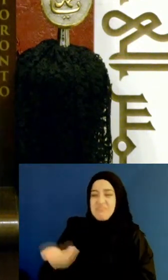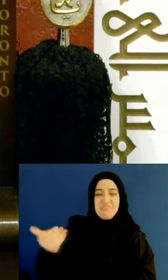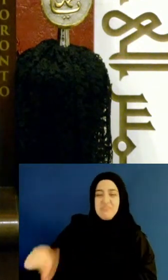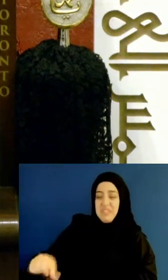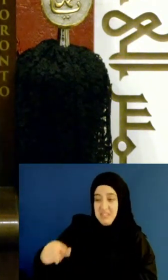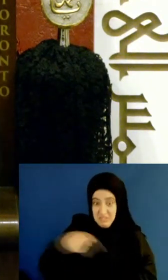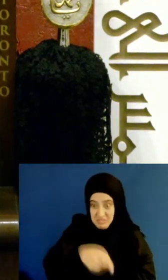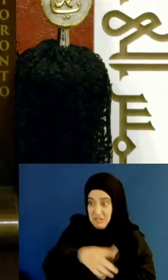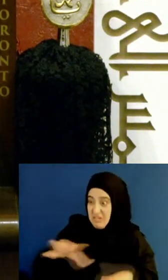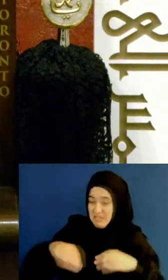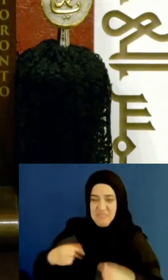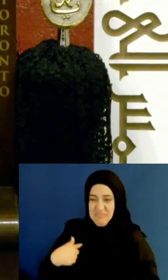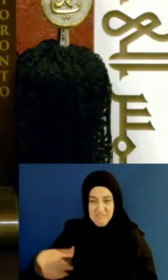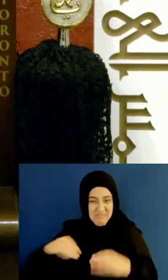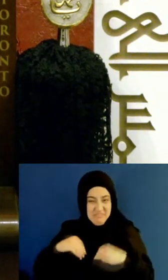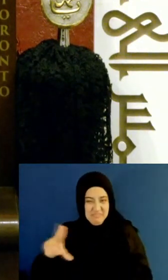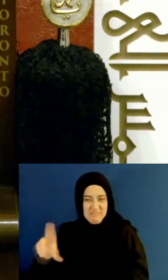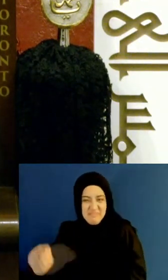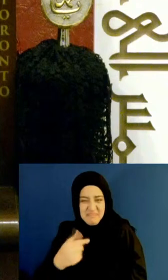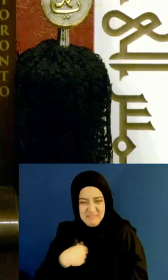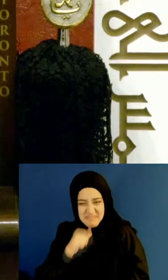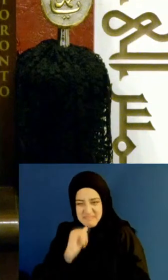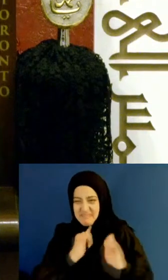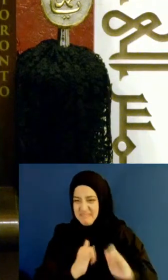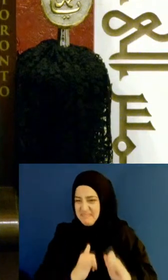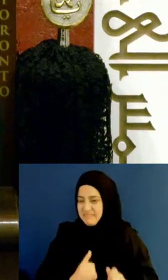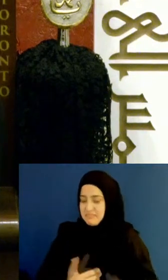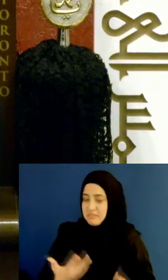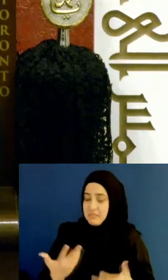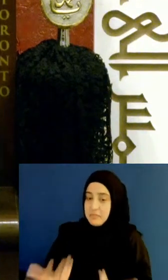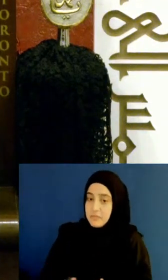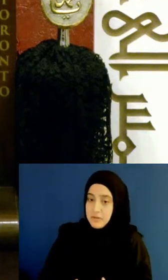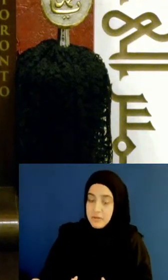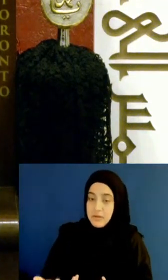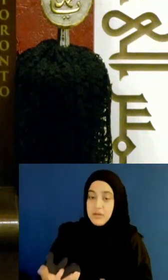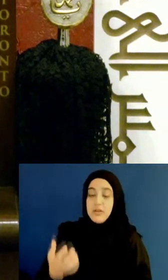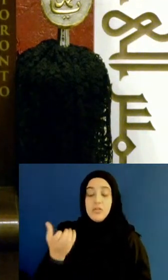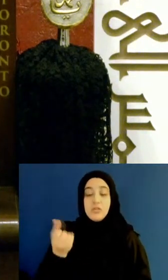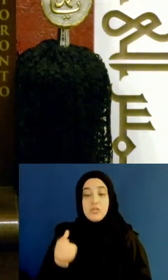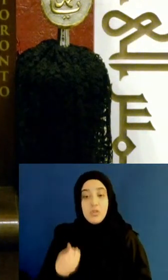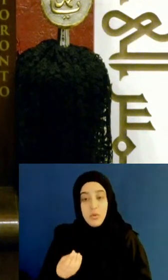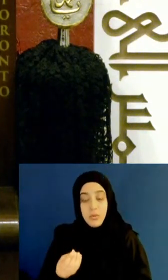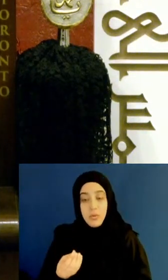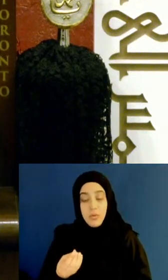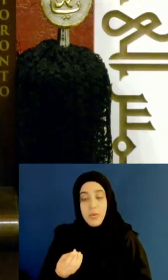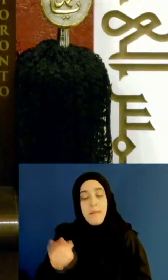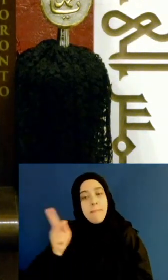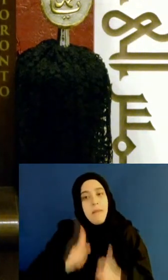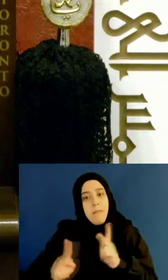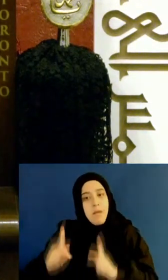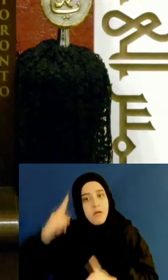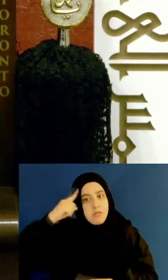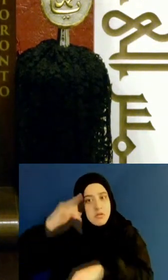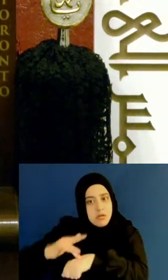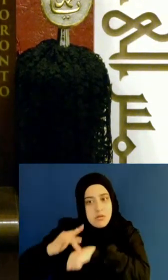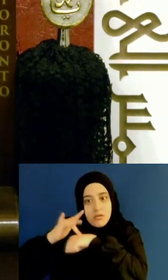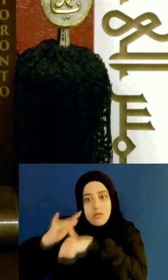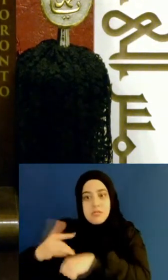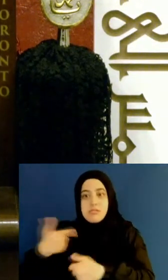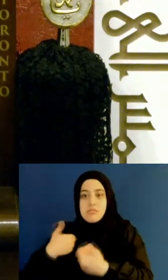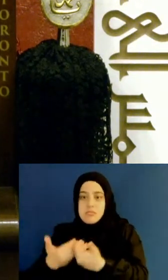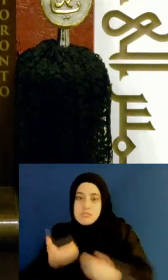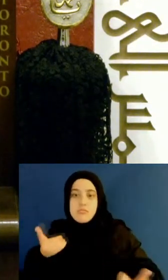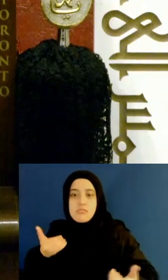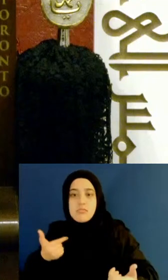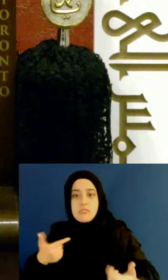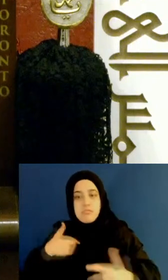were insistent on this segregation by class and this social hierarchy